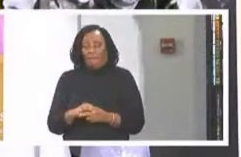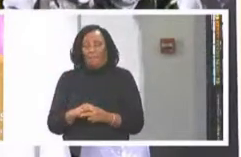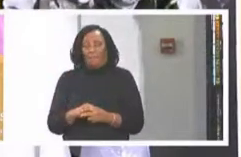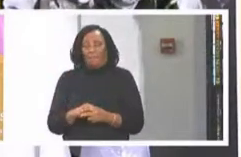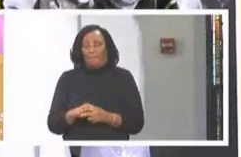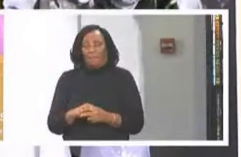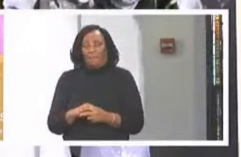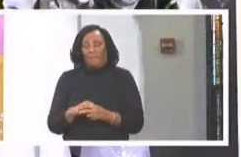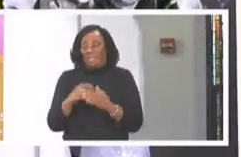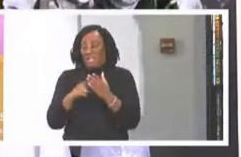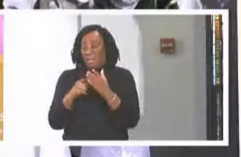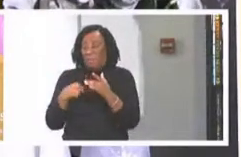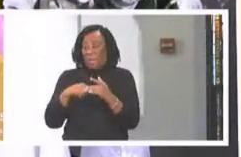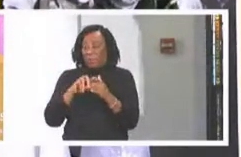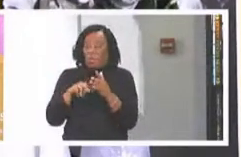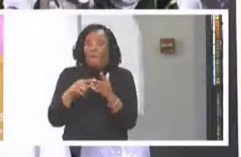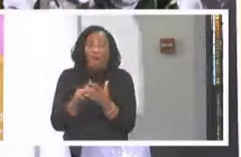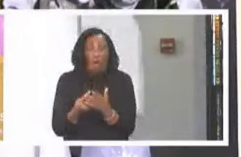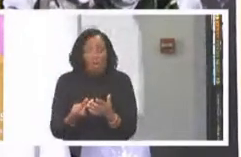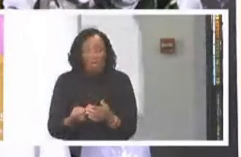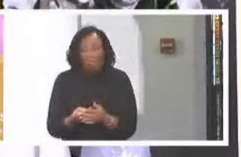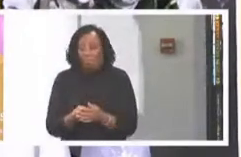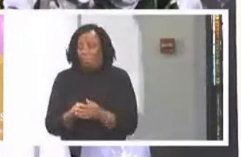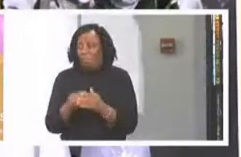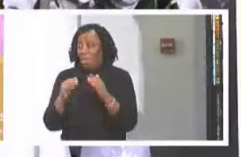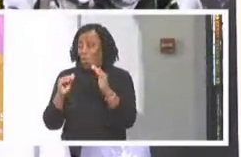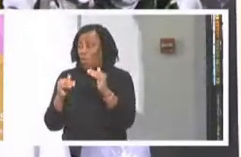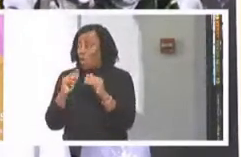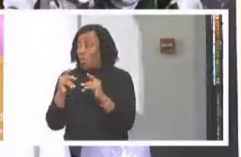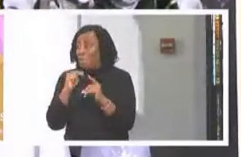You stumble and you just hope too many people didn't see it.